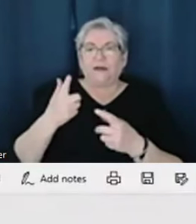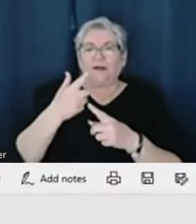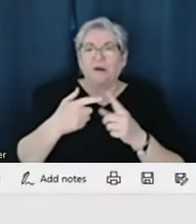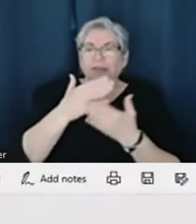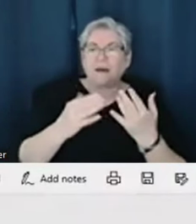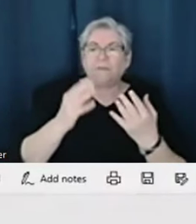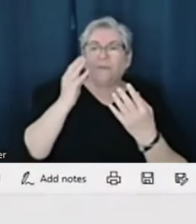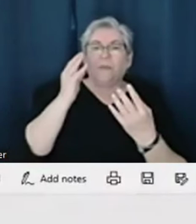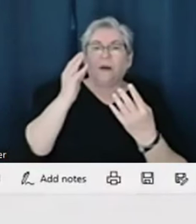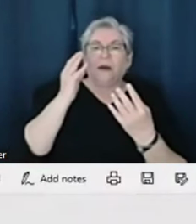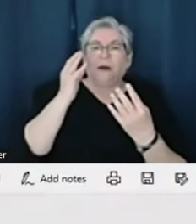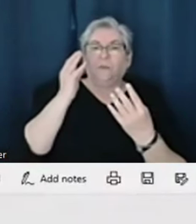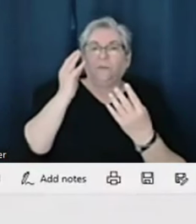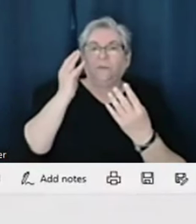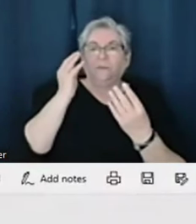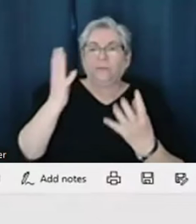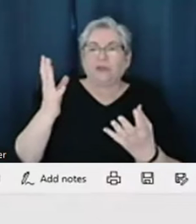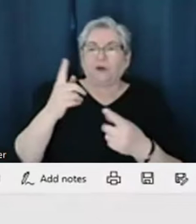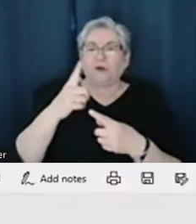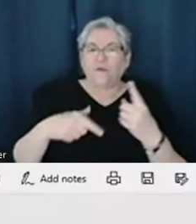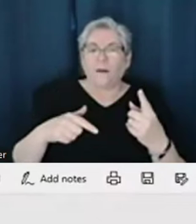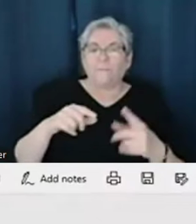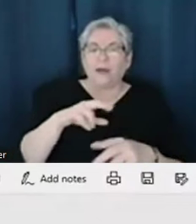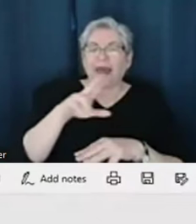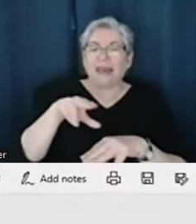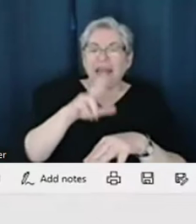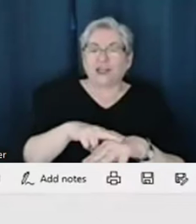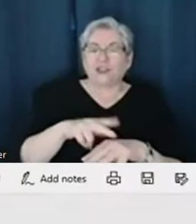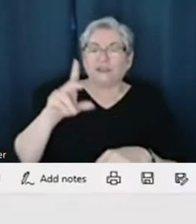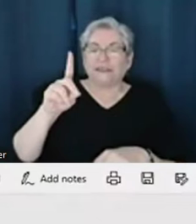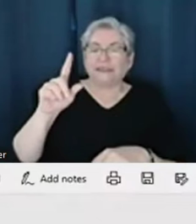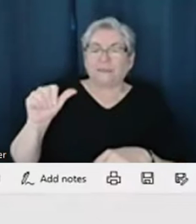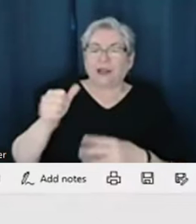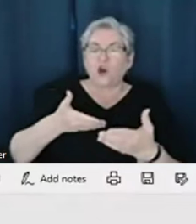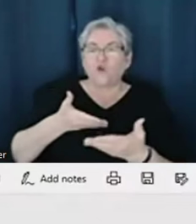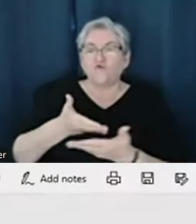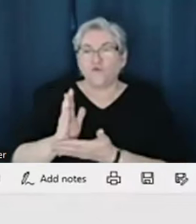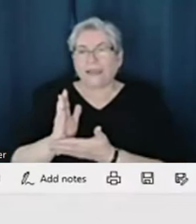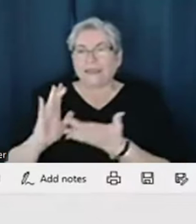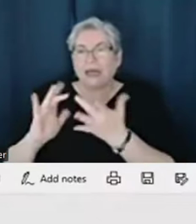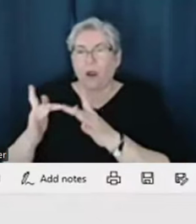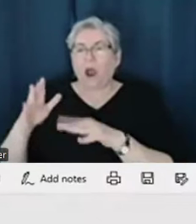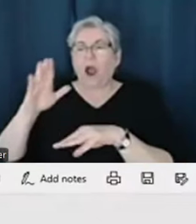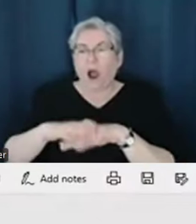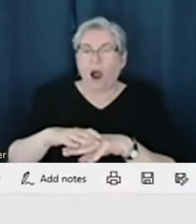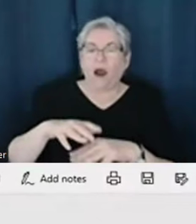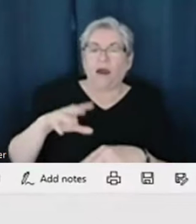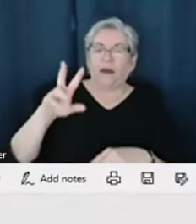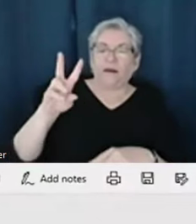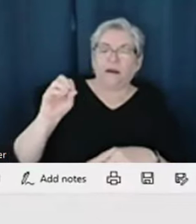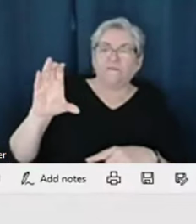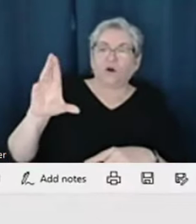the National Disability Rights Network on vocational rehabilitation. And we have seen